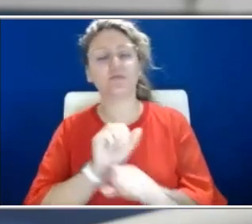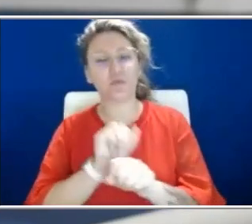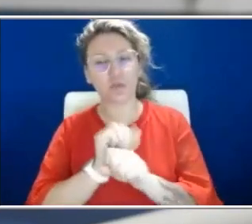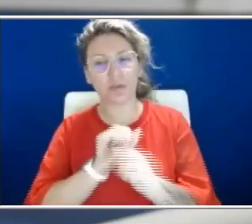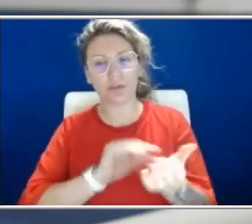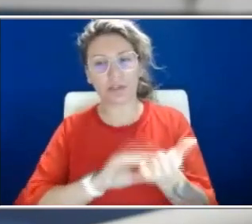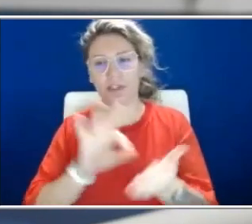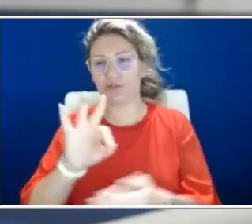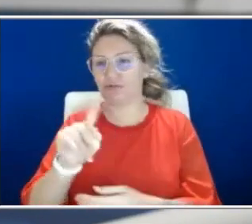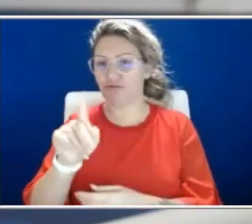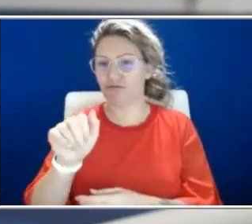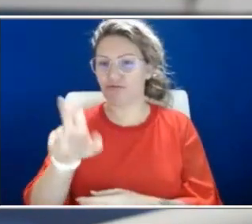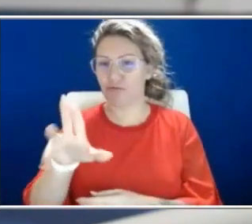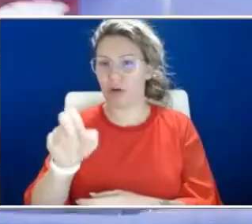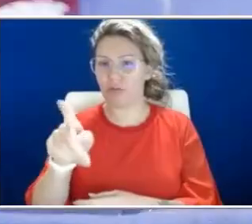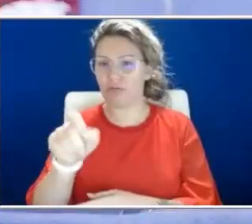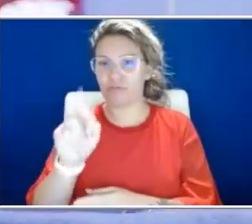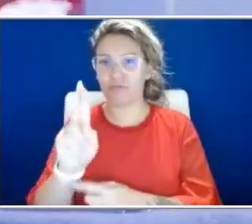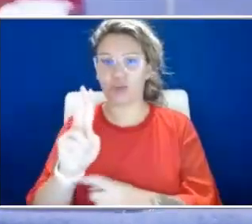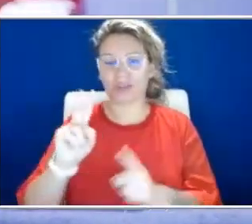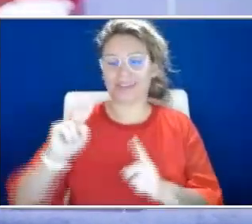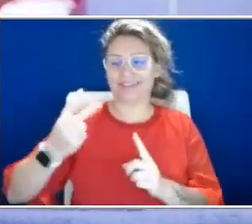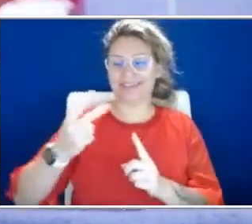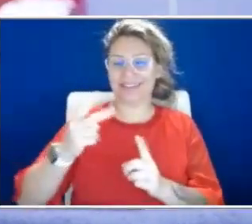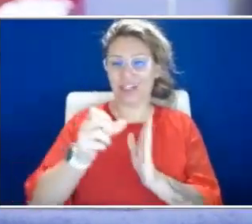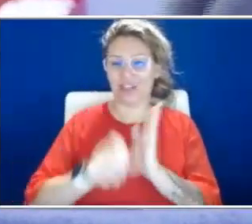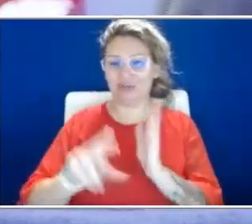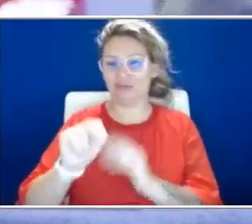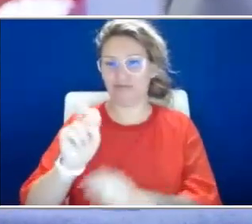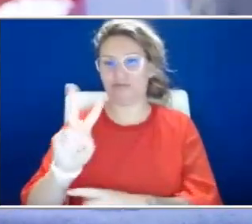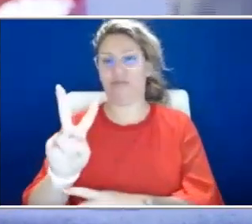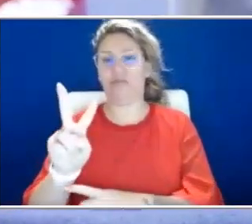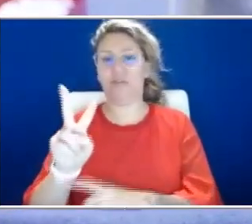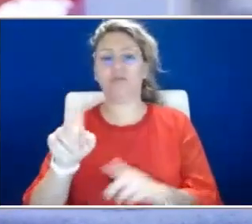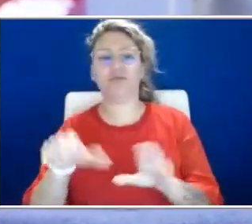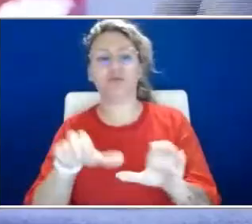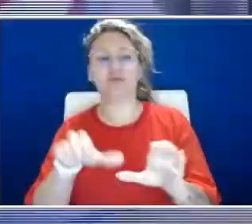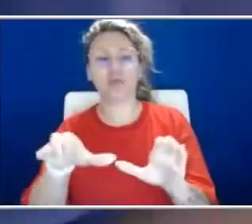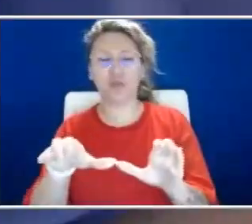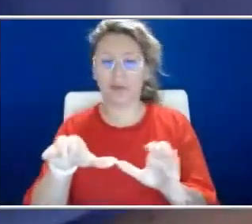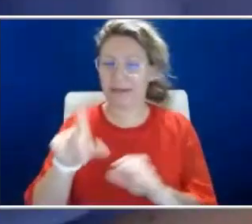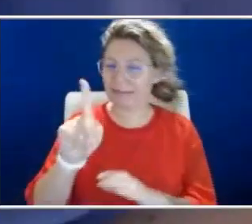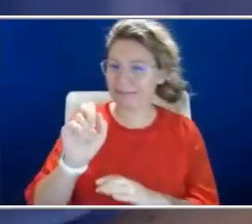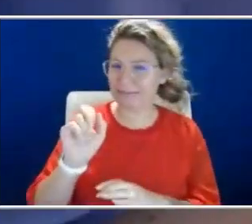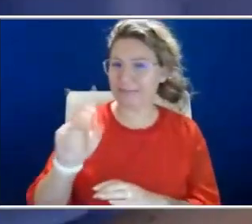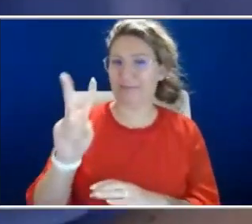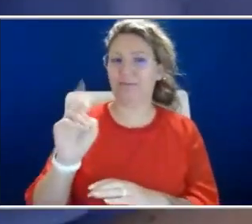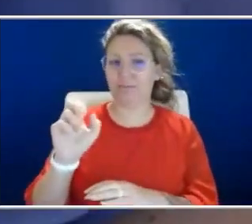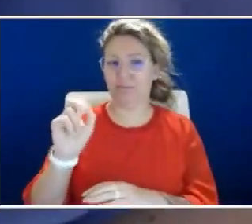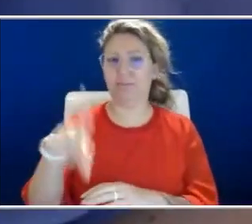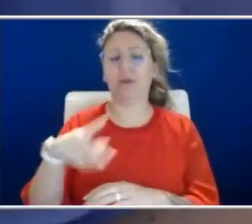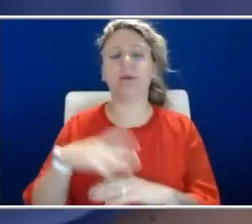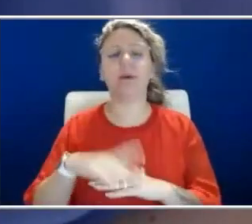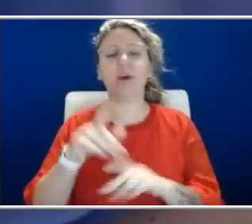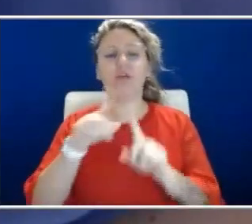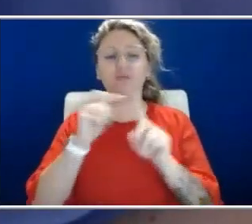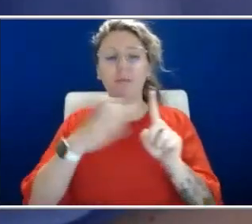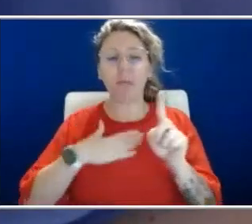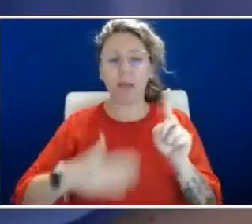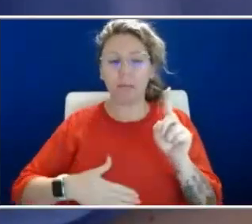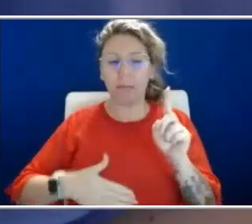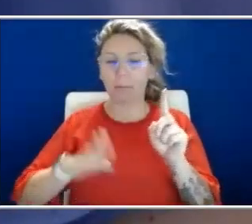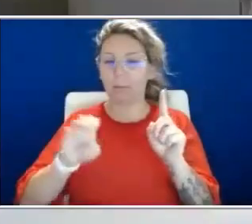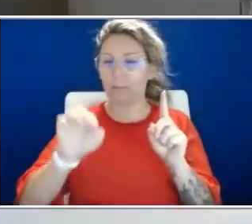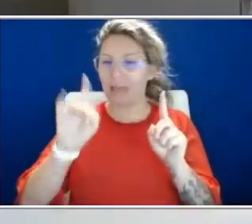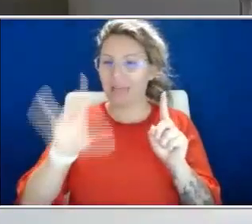have a second surgery in November, and she's doing what's called a DIEP. So they'll take a portion from my belly to reconstruct the